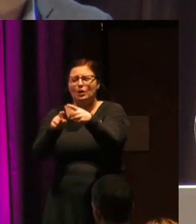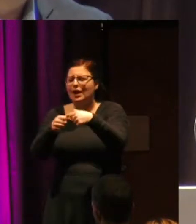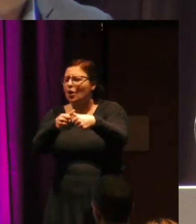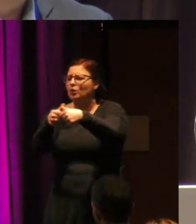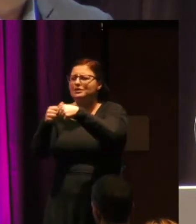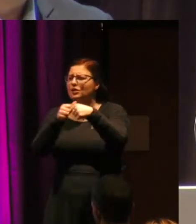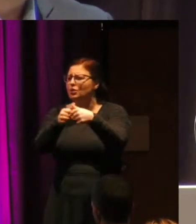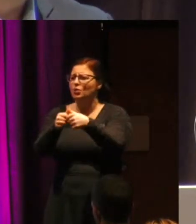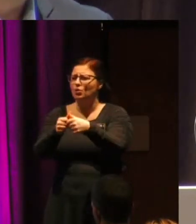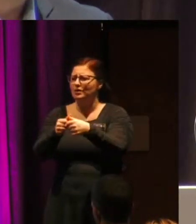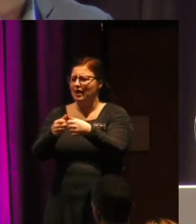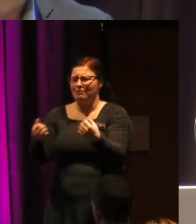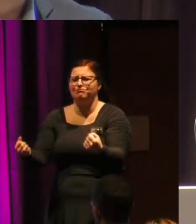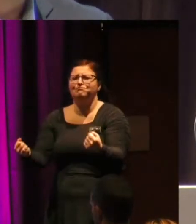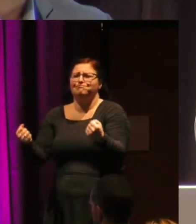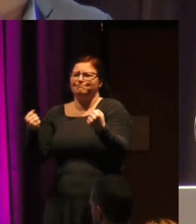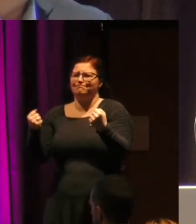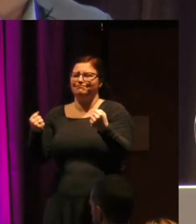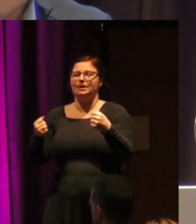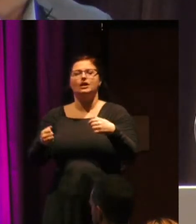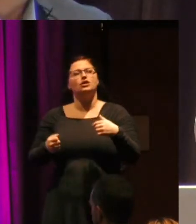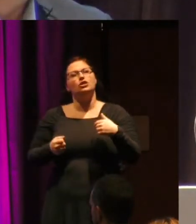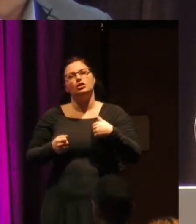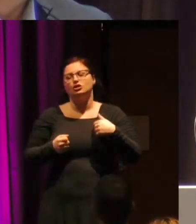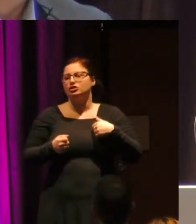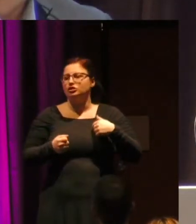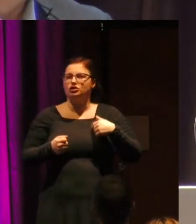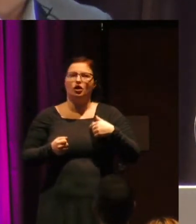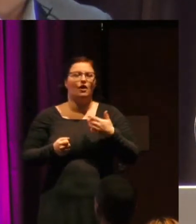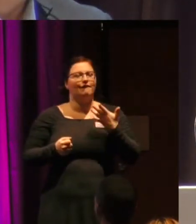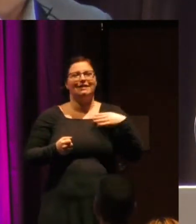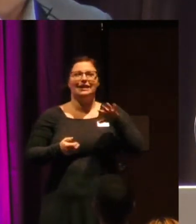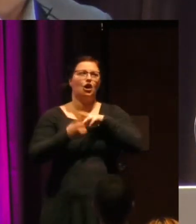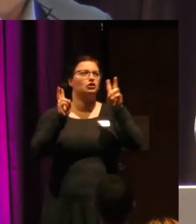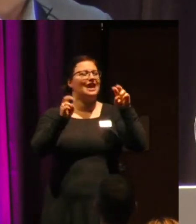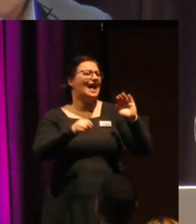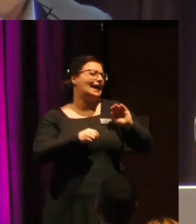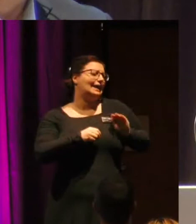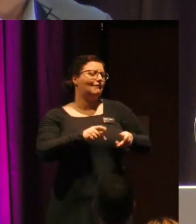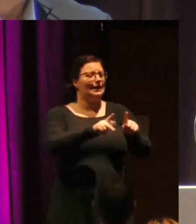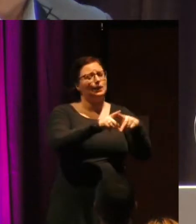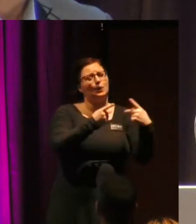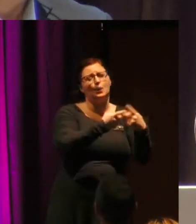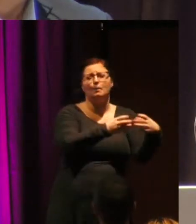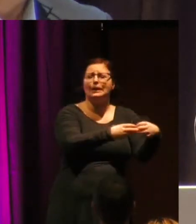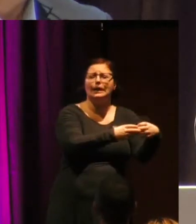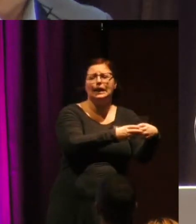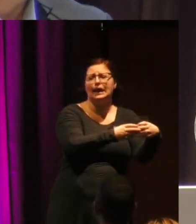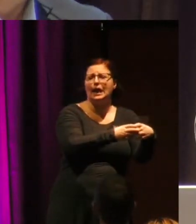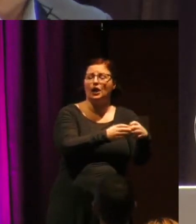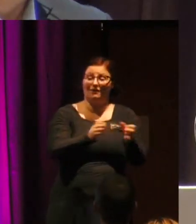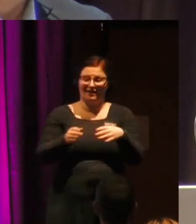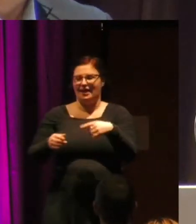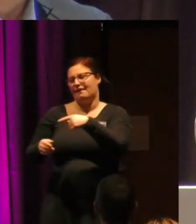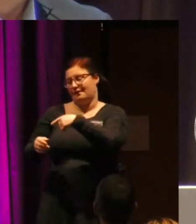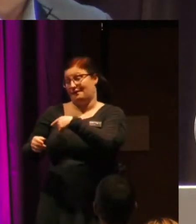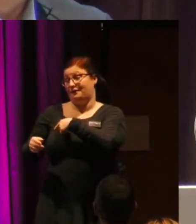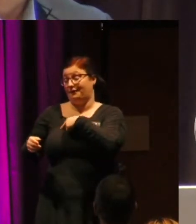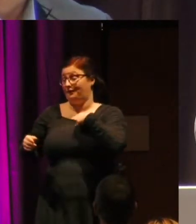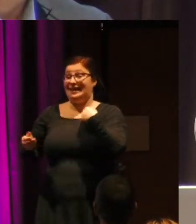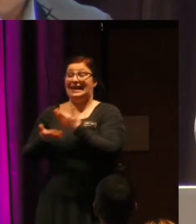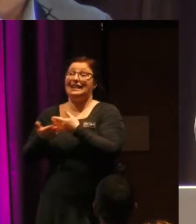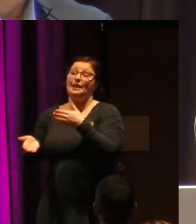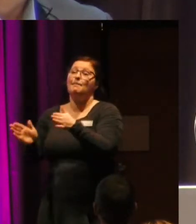organizations. I'm not in favor of women committees because we are excluded from the